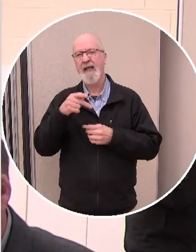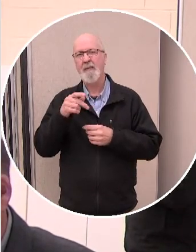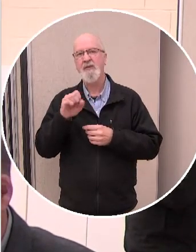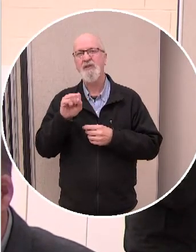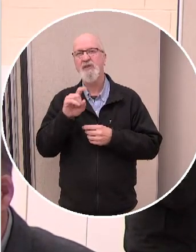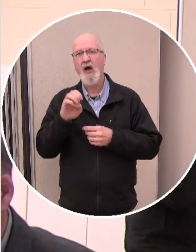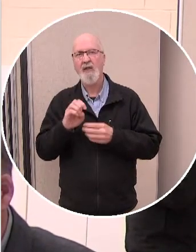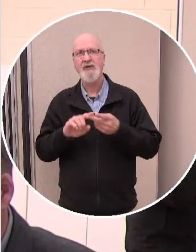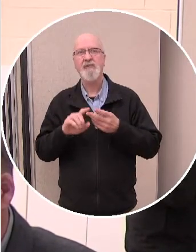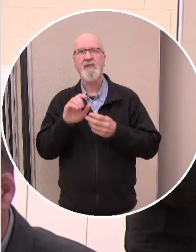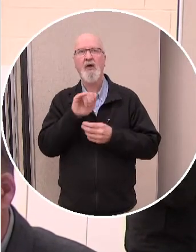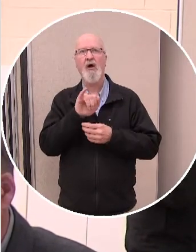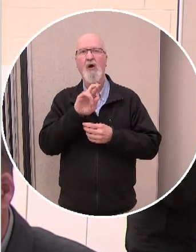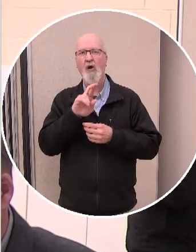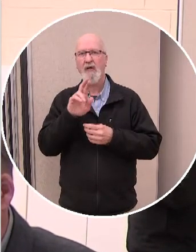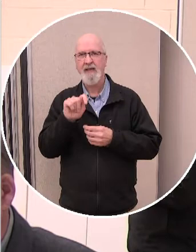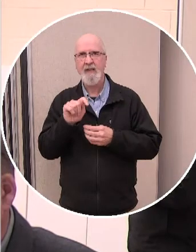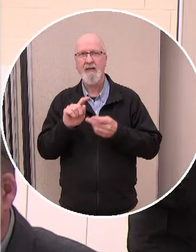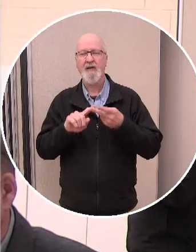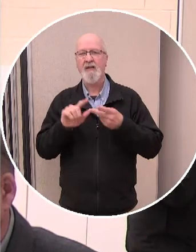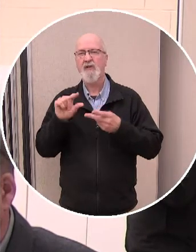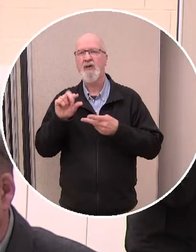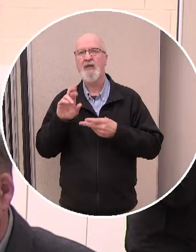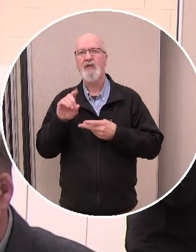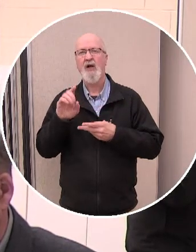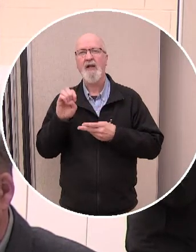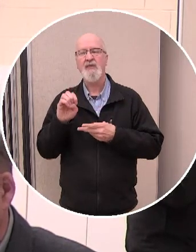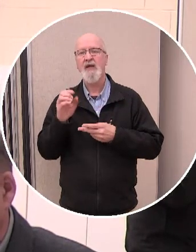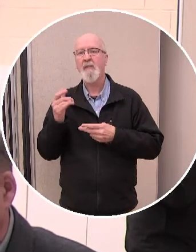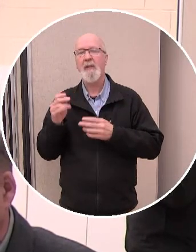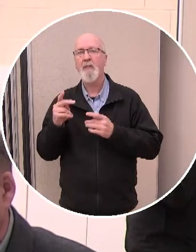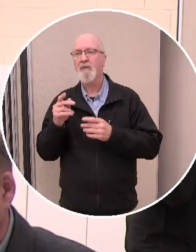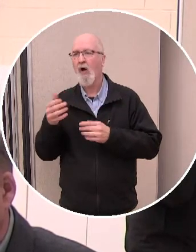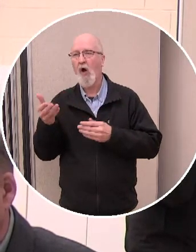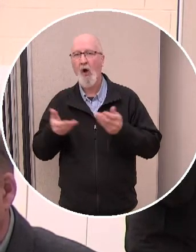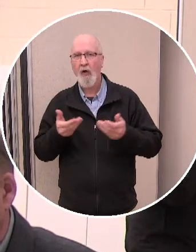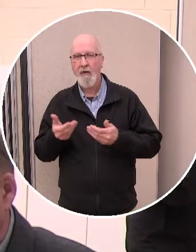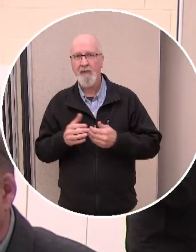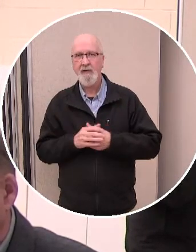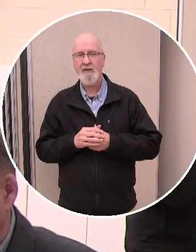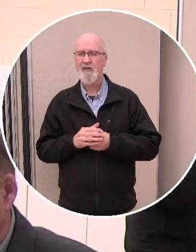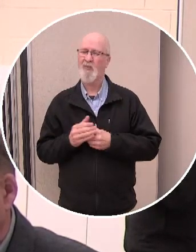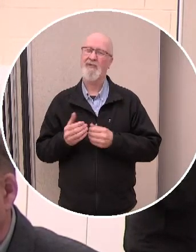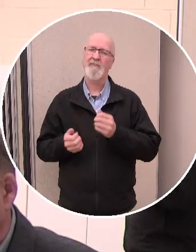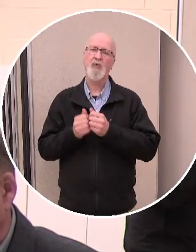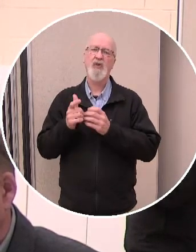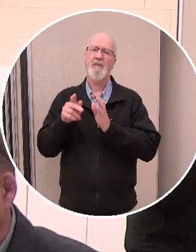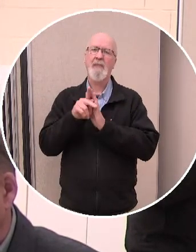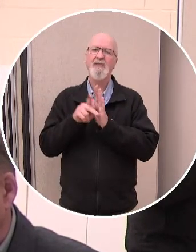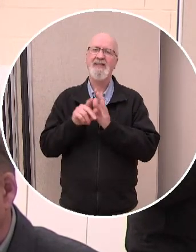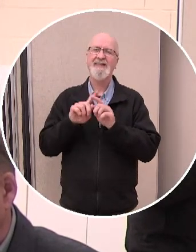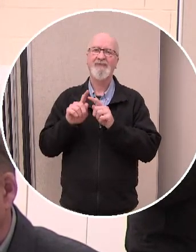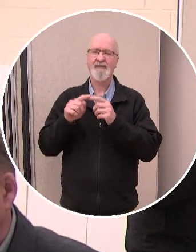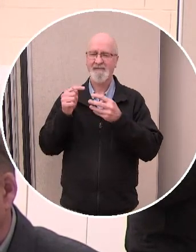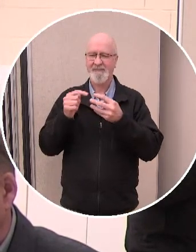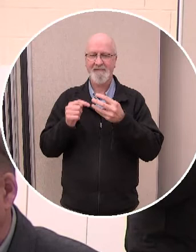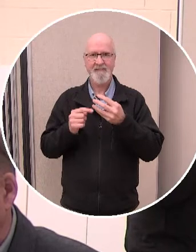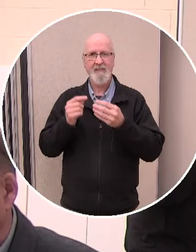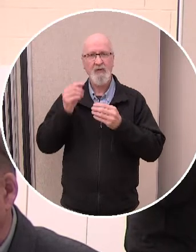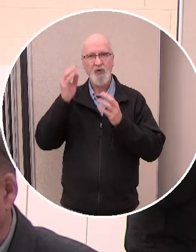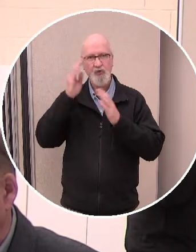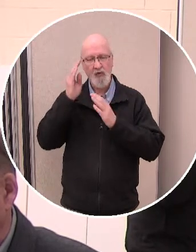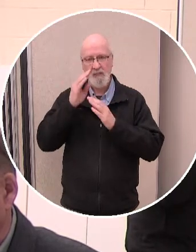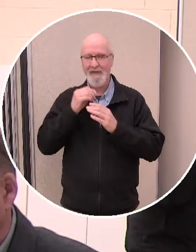IRTs, guidance allocations. It was acknowledged that these are mostly policy-driven outside our